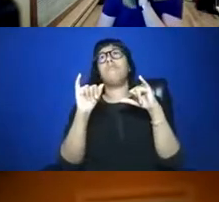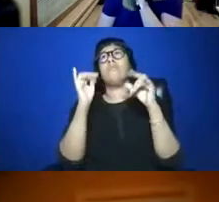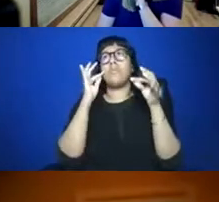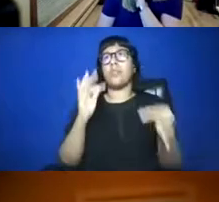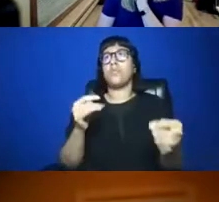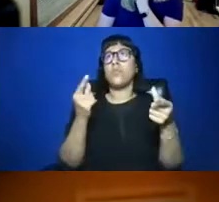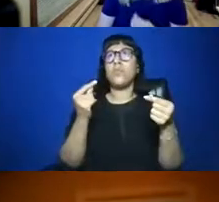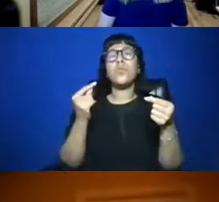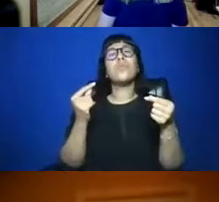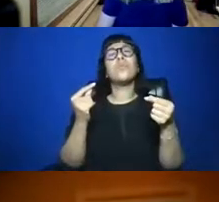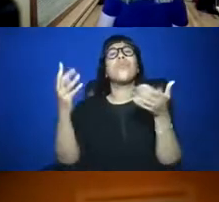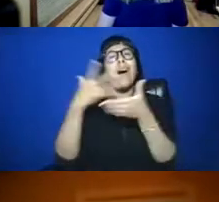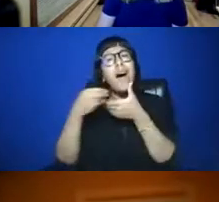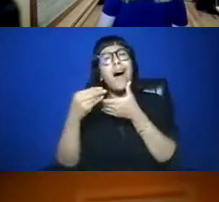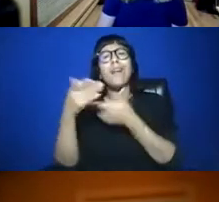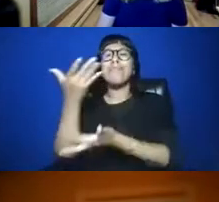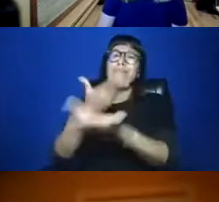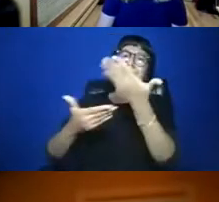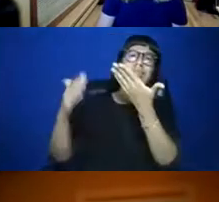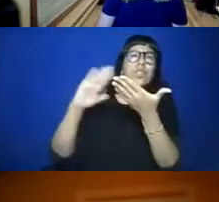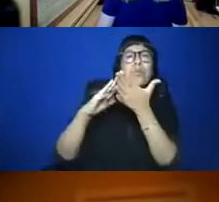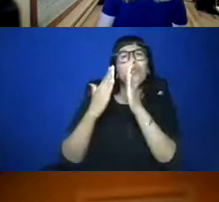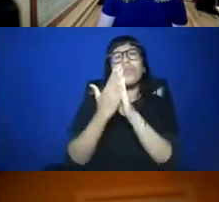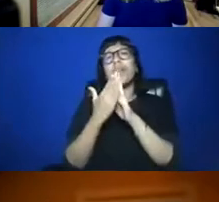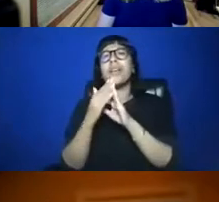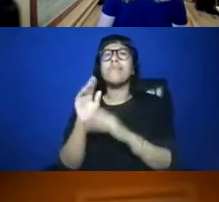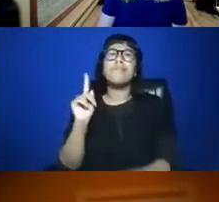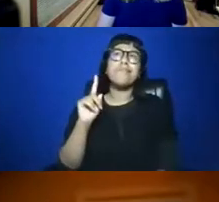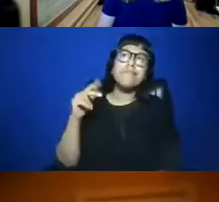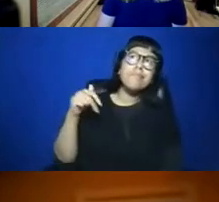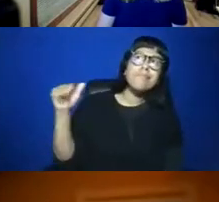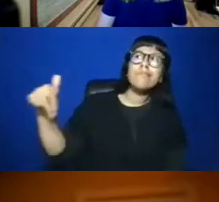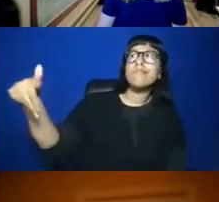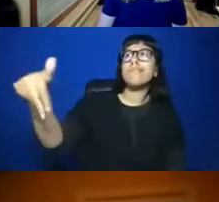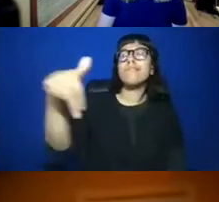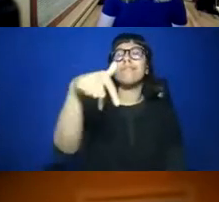to the community. And I have a group of painting of